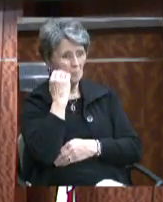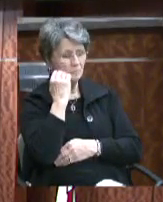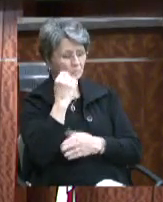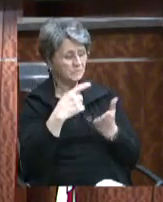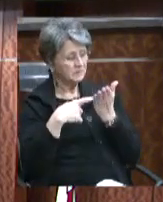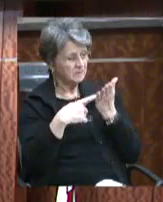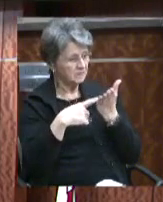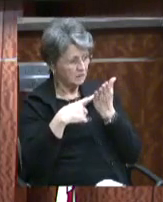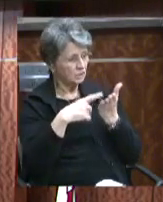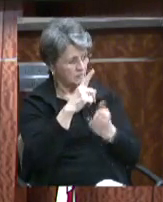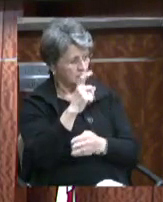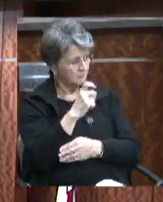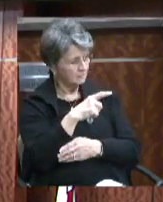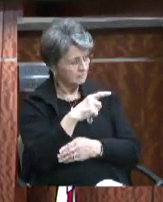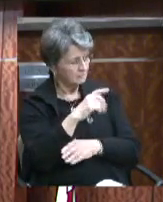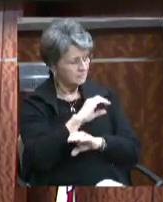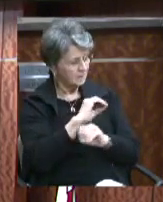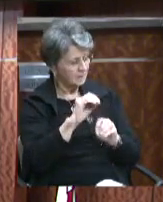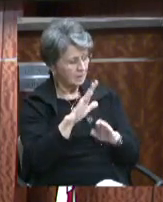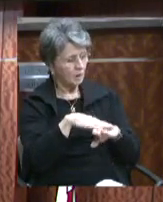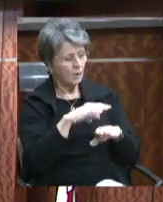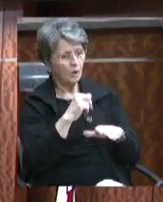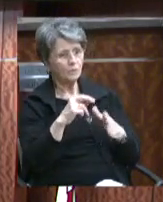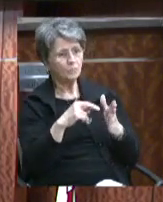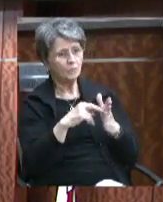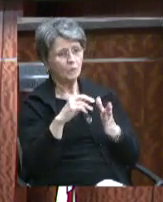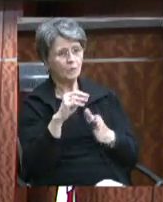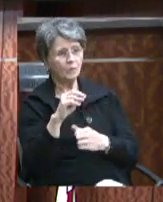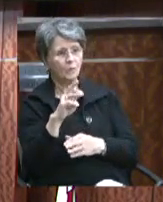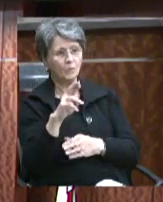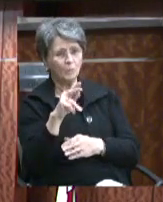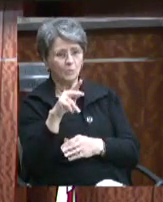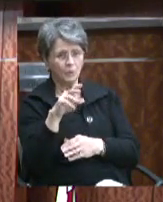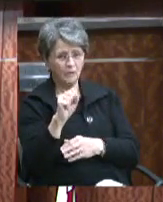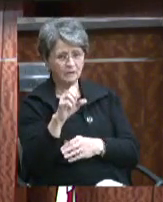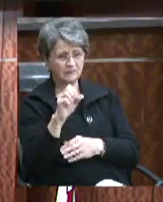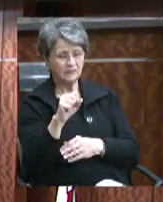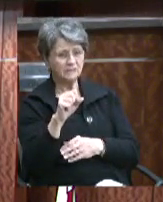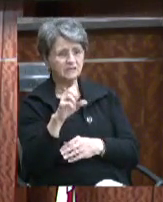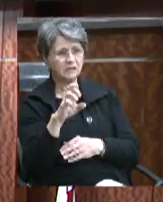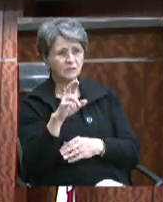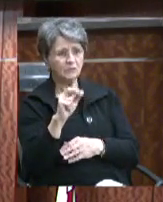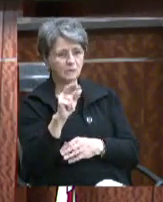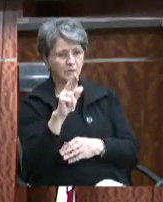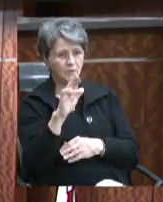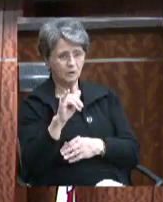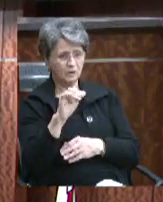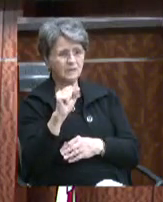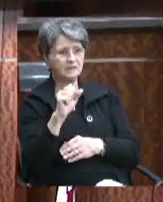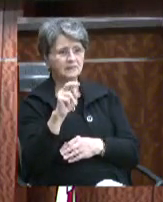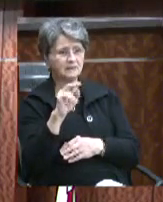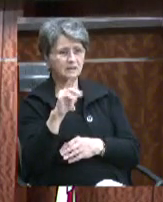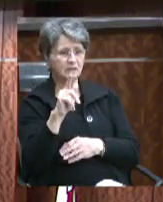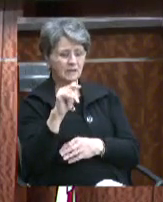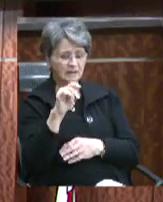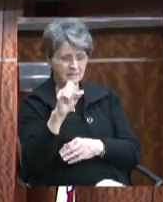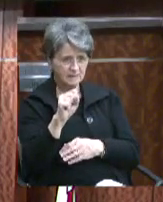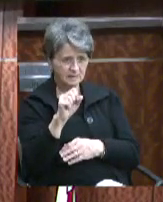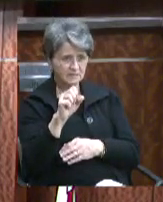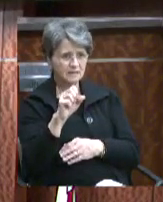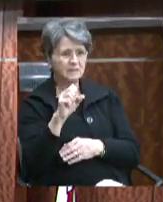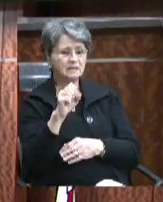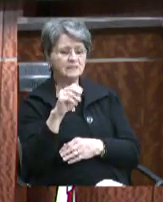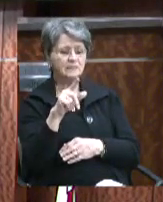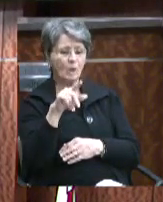discussion? Call the roll, Ms. Rao. Mr. Ricks? Aye. Ms. Crary? Yes. Ms. Nicholas? Yes.